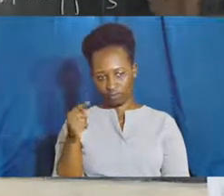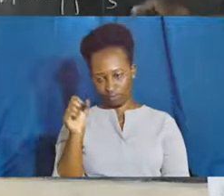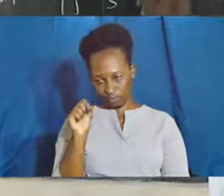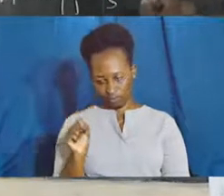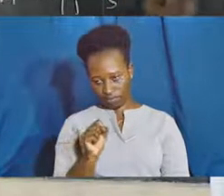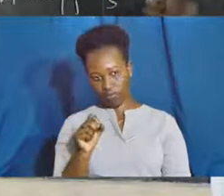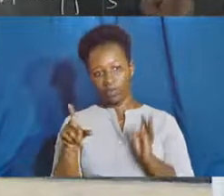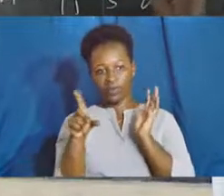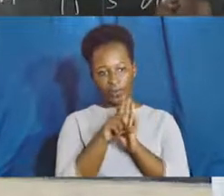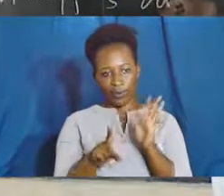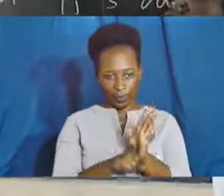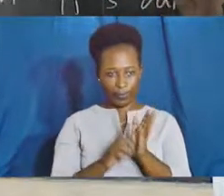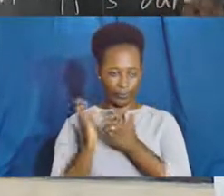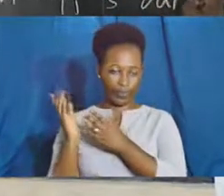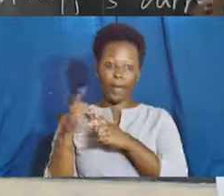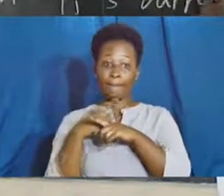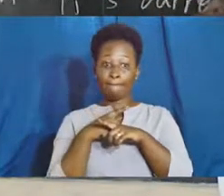first law, but this is the